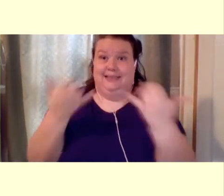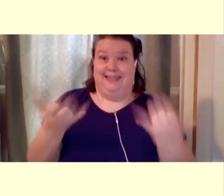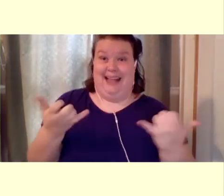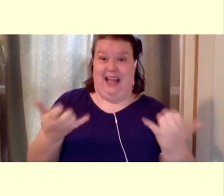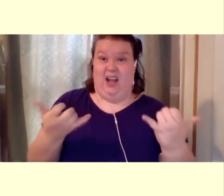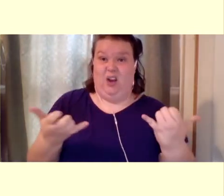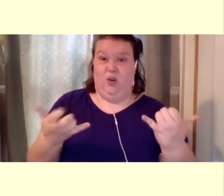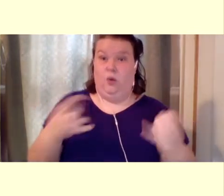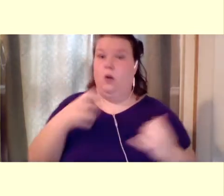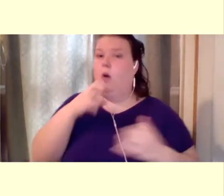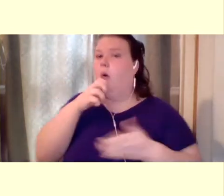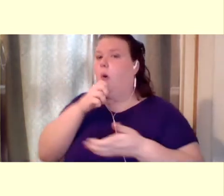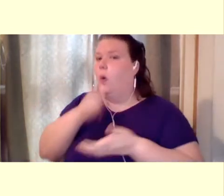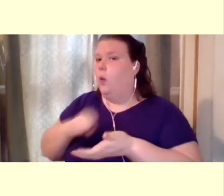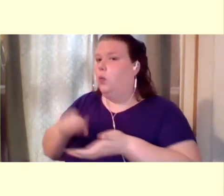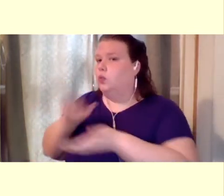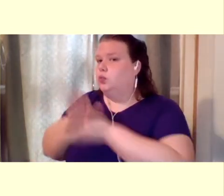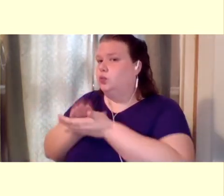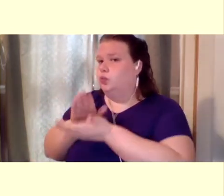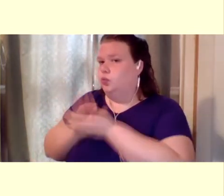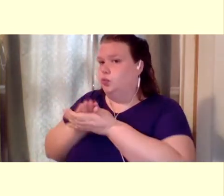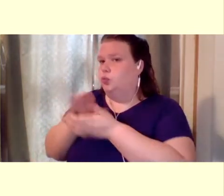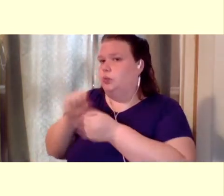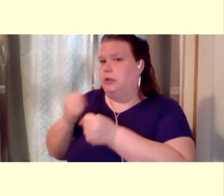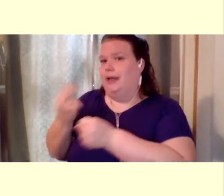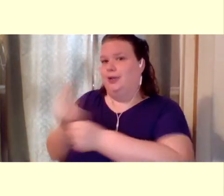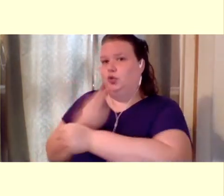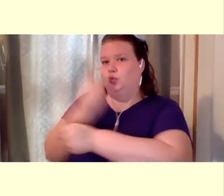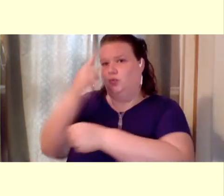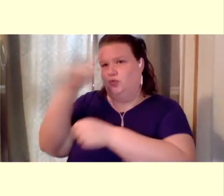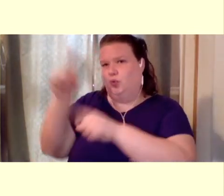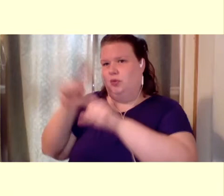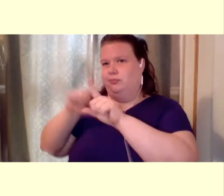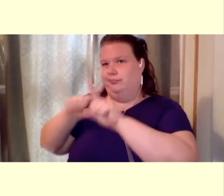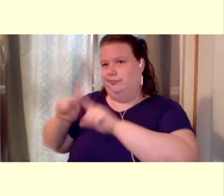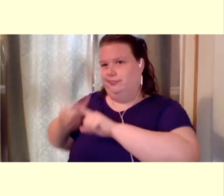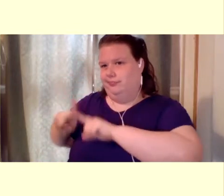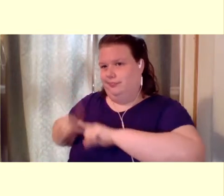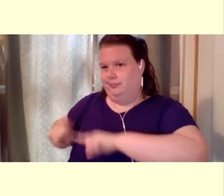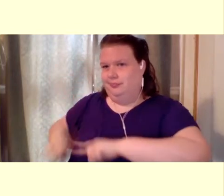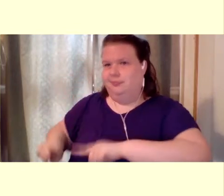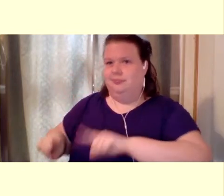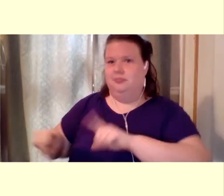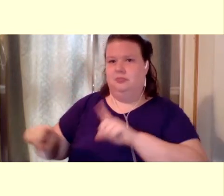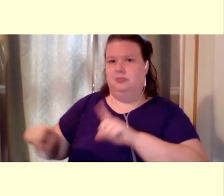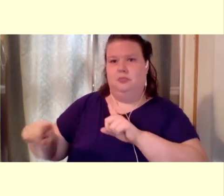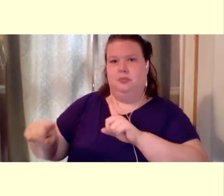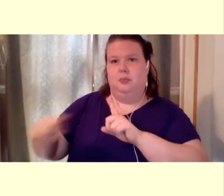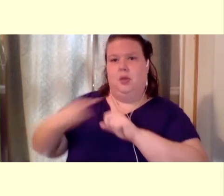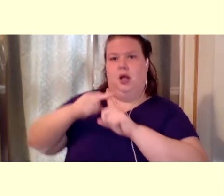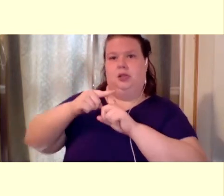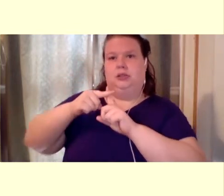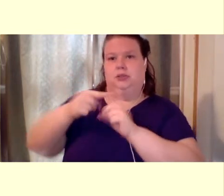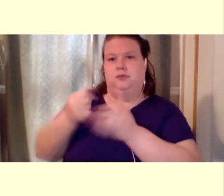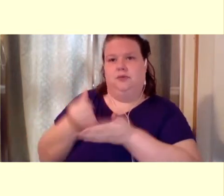schools to utilize them. would certainly, uh, be a positive for the students. Um,